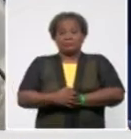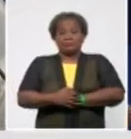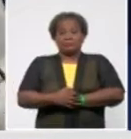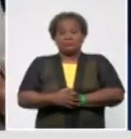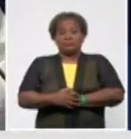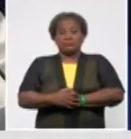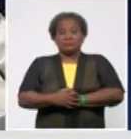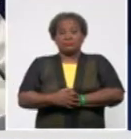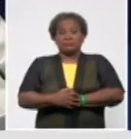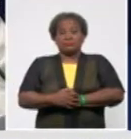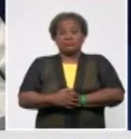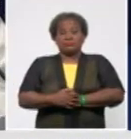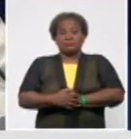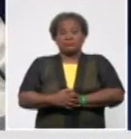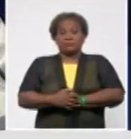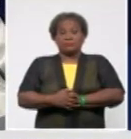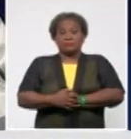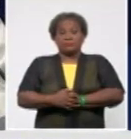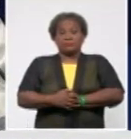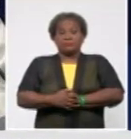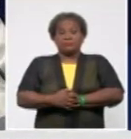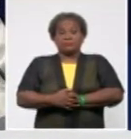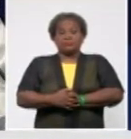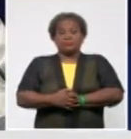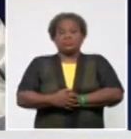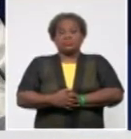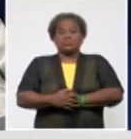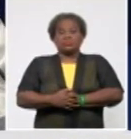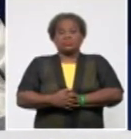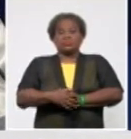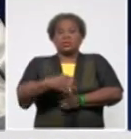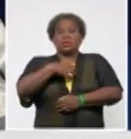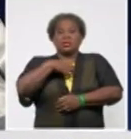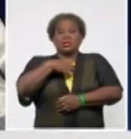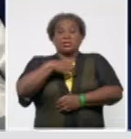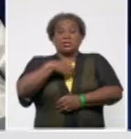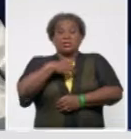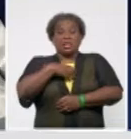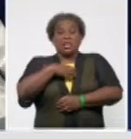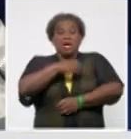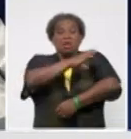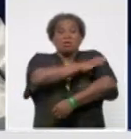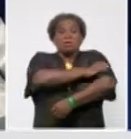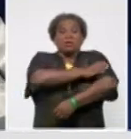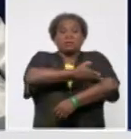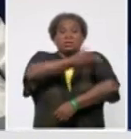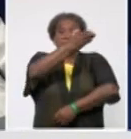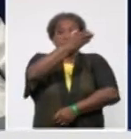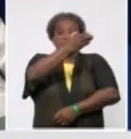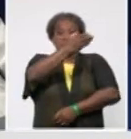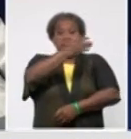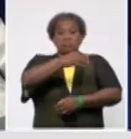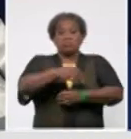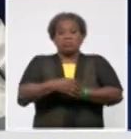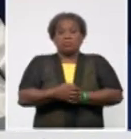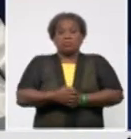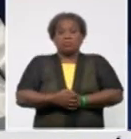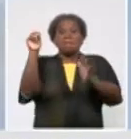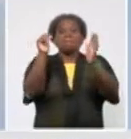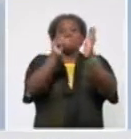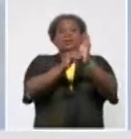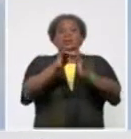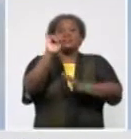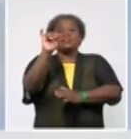who work directly in this field to provide such regrettable news. As of today, we report